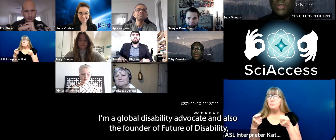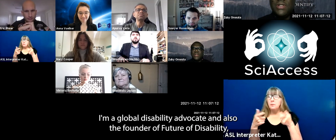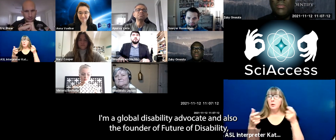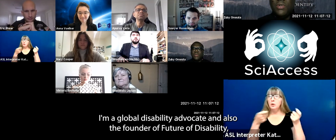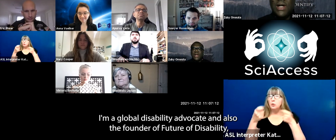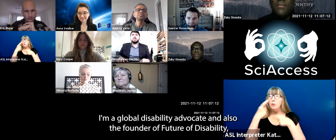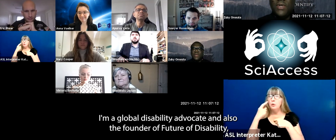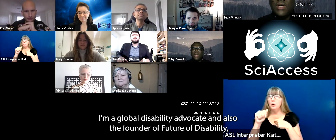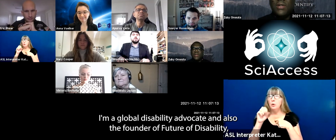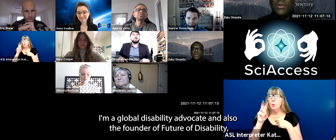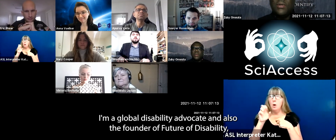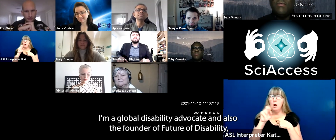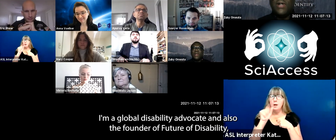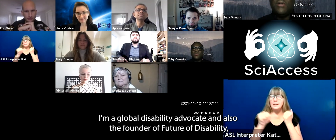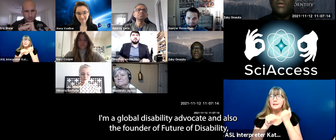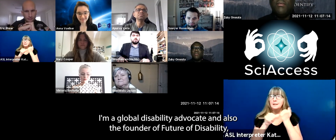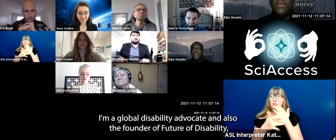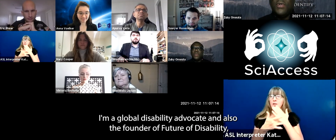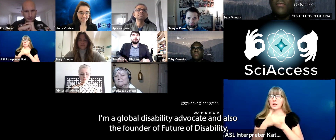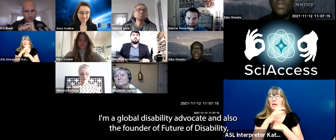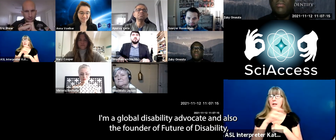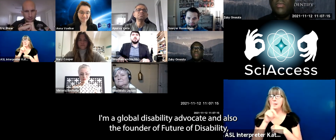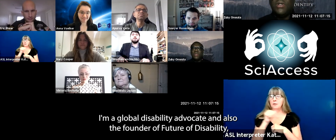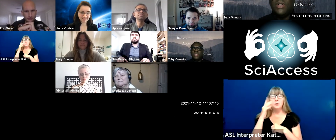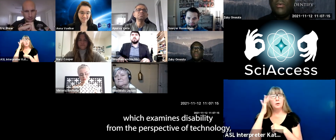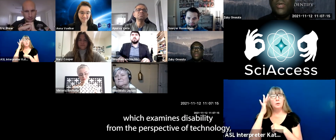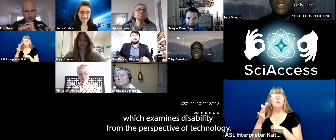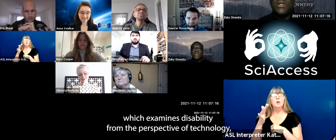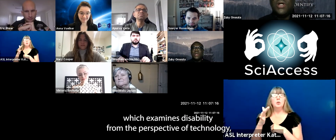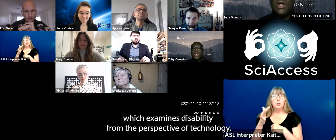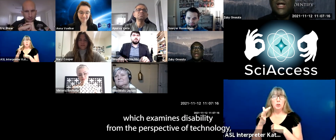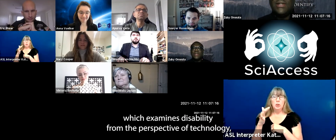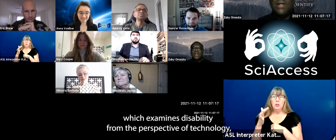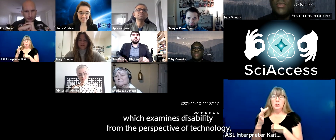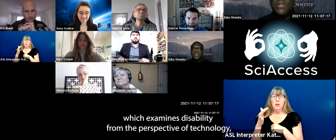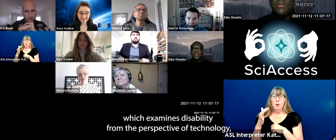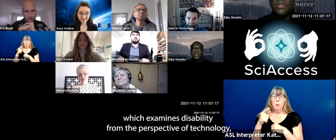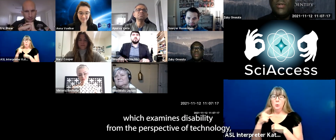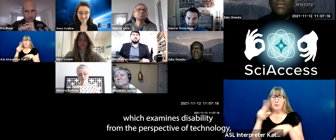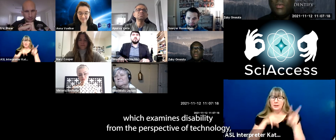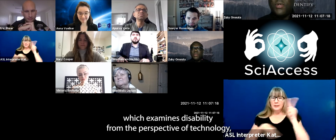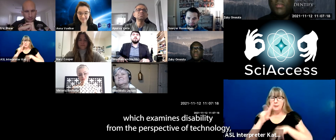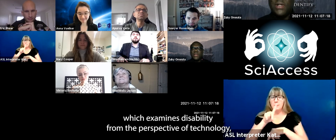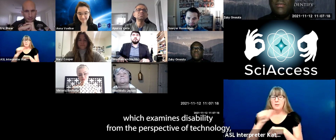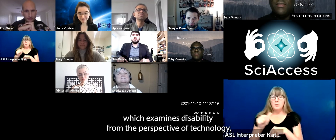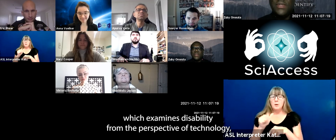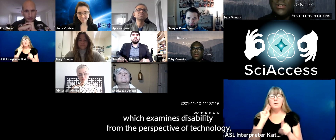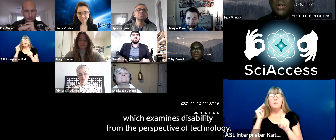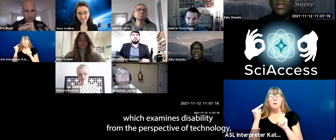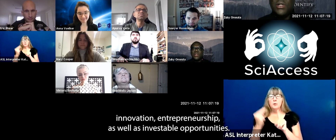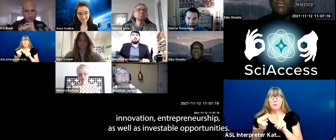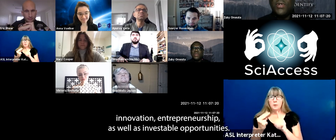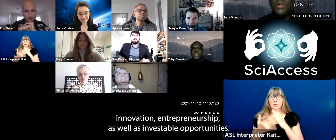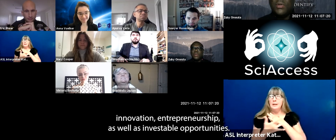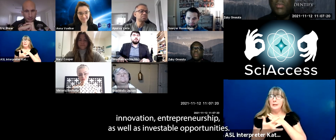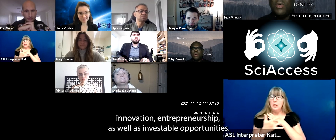global disability advocate and also the founder of Future of Disability, which examines disability from the perspective of